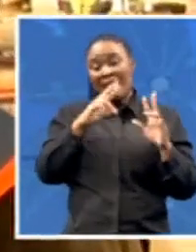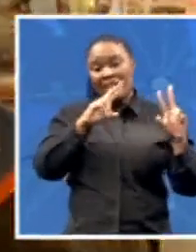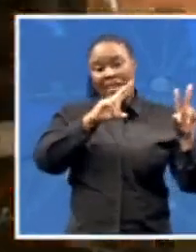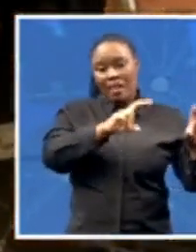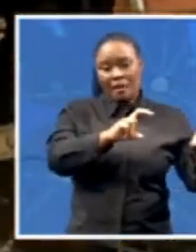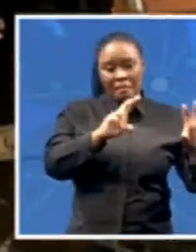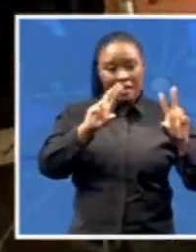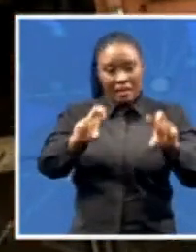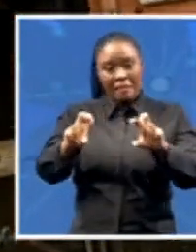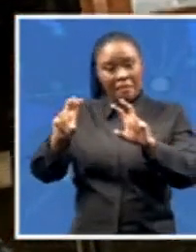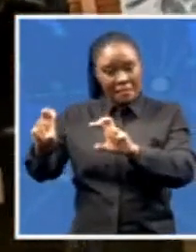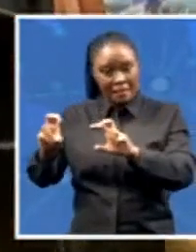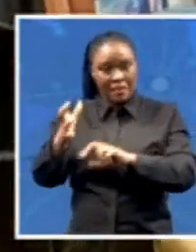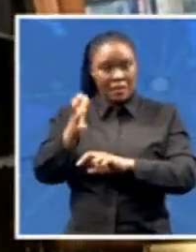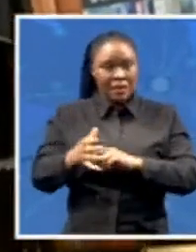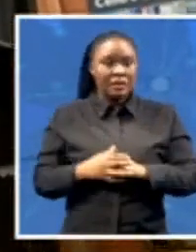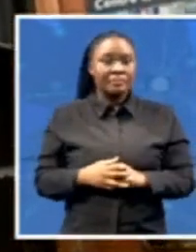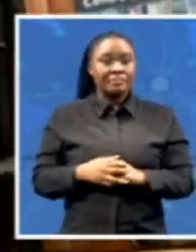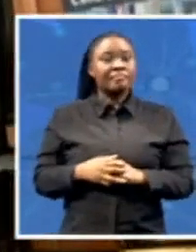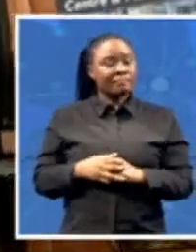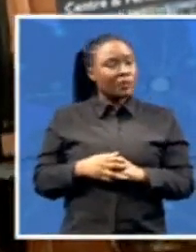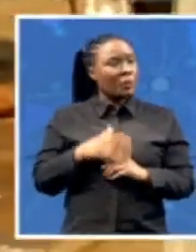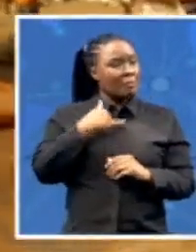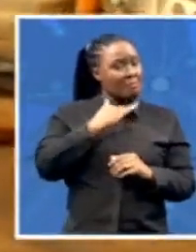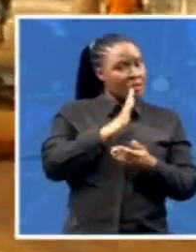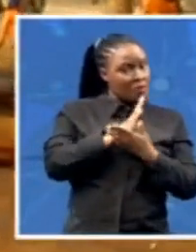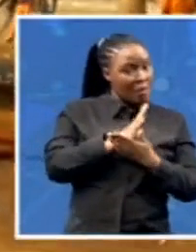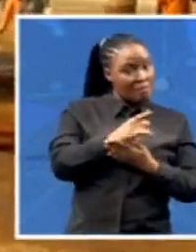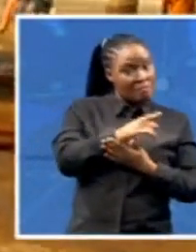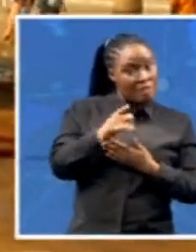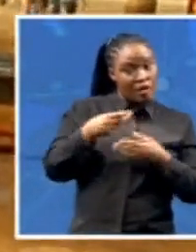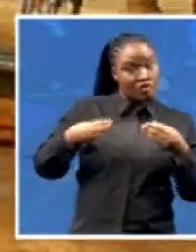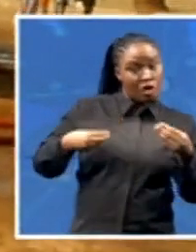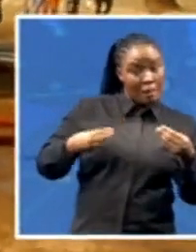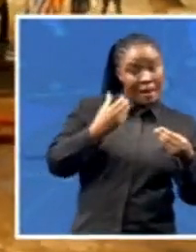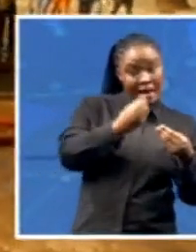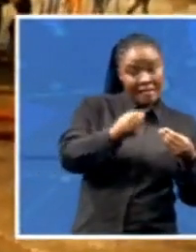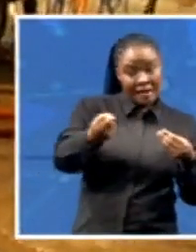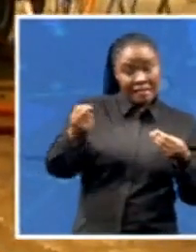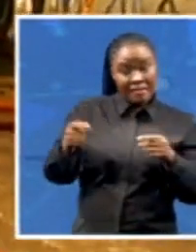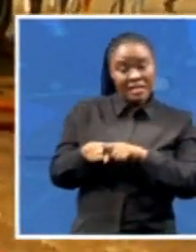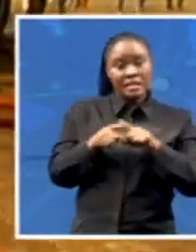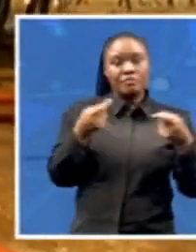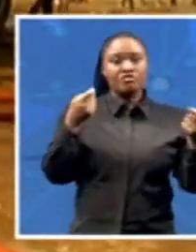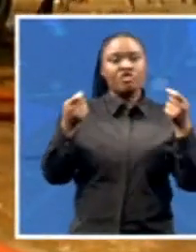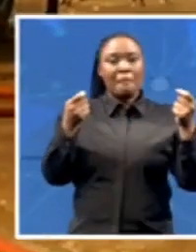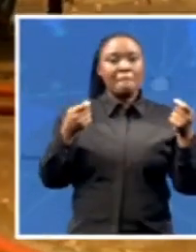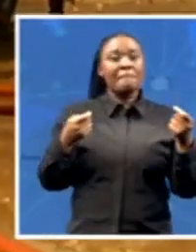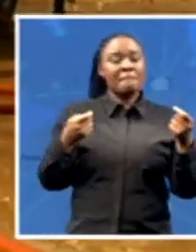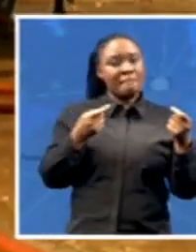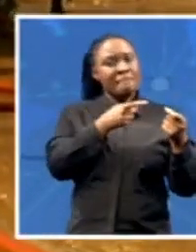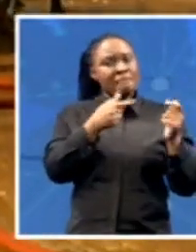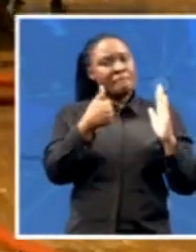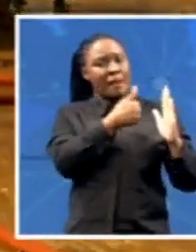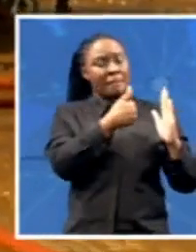and check if these people are documented and check if these shops are compliant. Like I said, this is my word to the people of Mahikeng and the community at large. We're